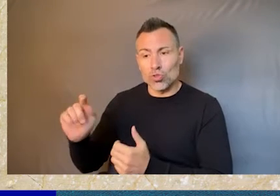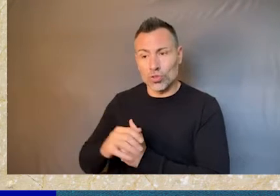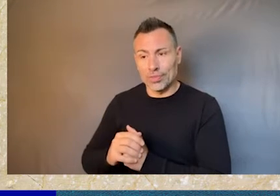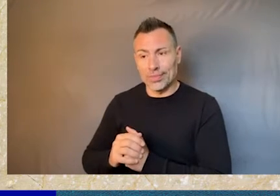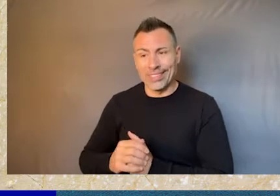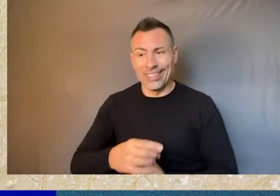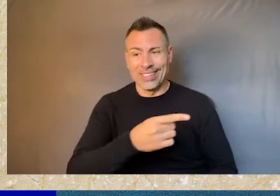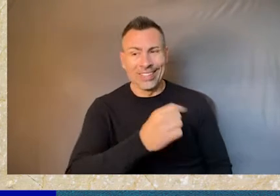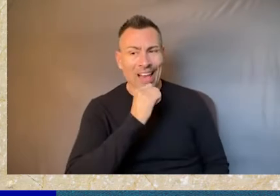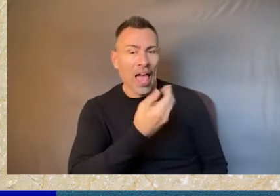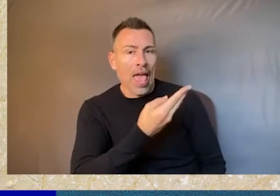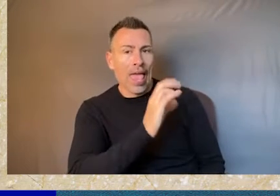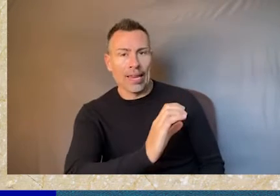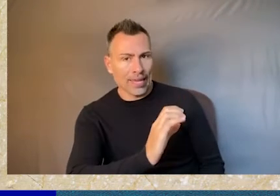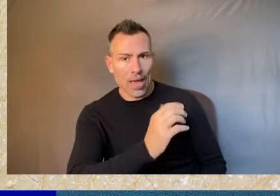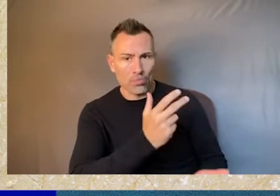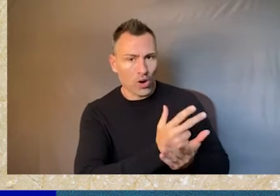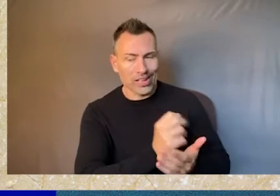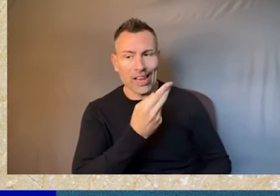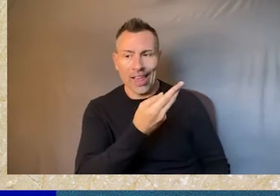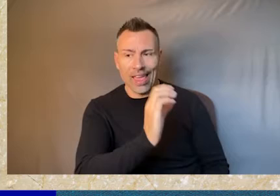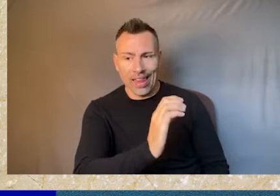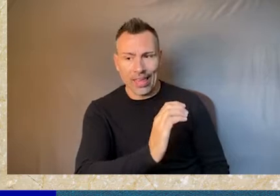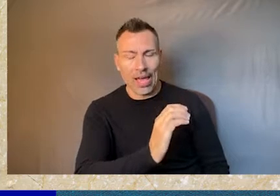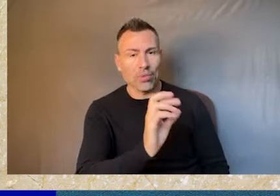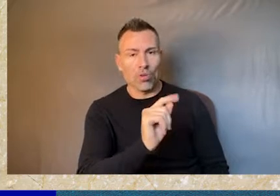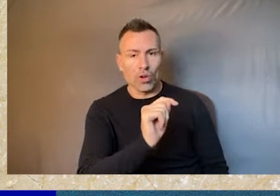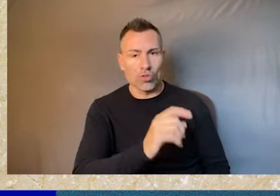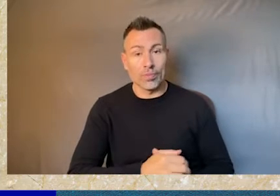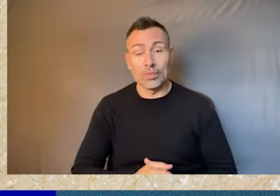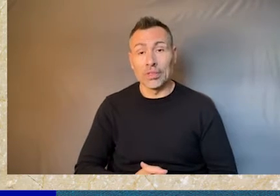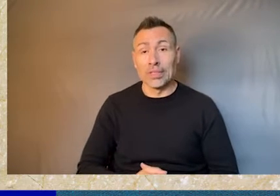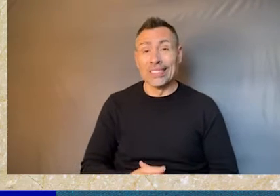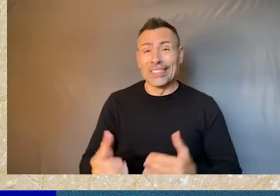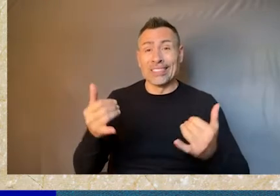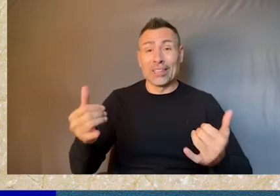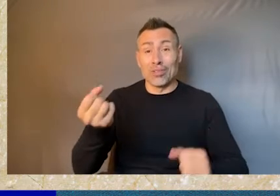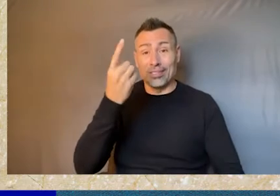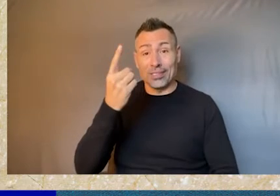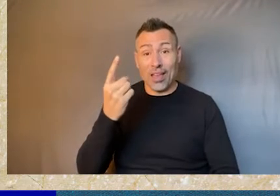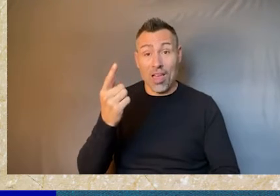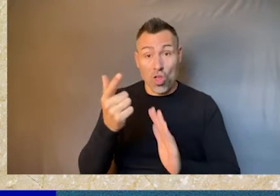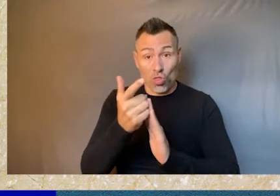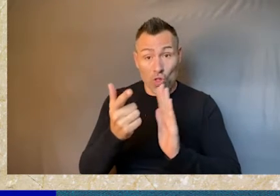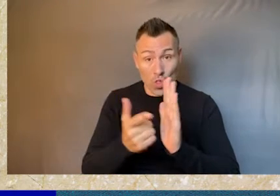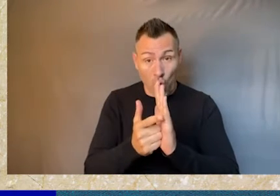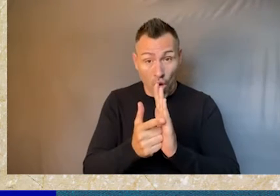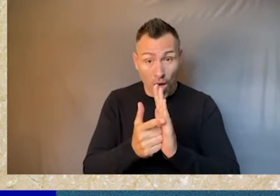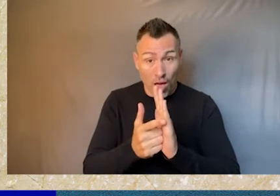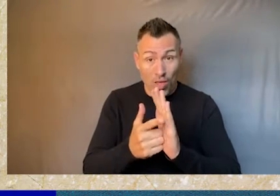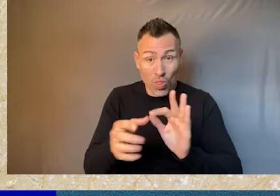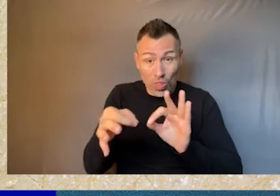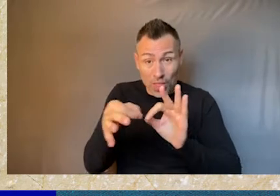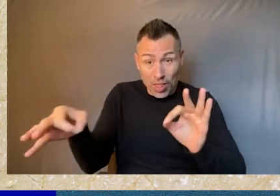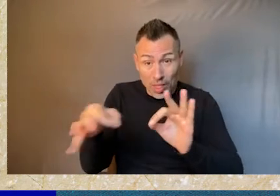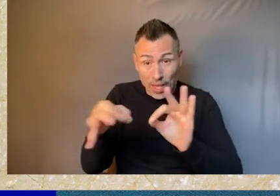sometimes and difficult sometimes is the law has not caught up with the changes in the language that we use. So